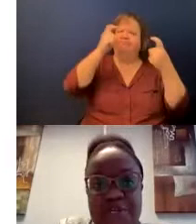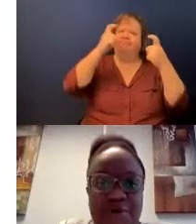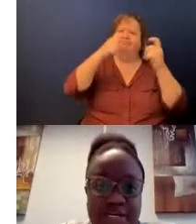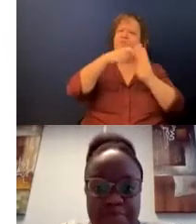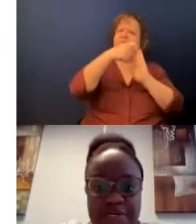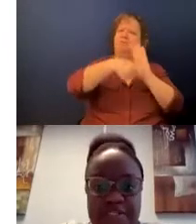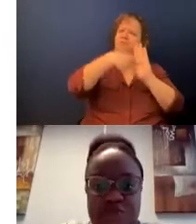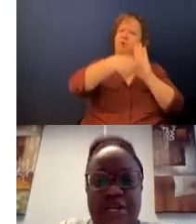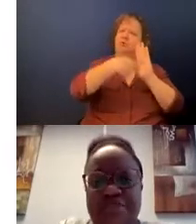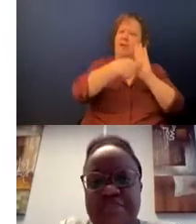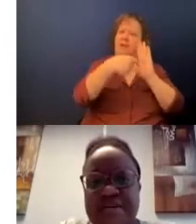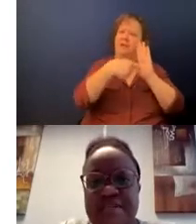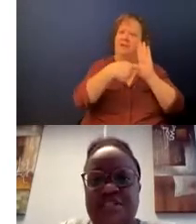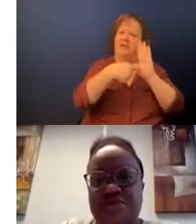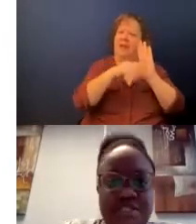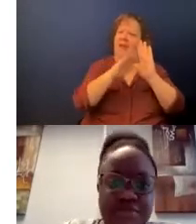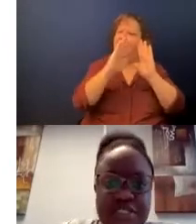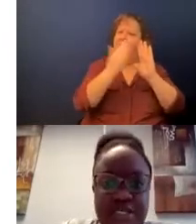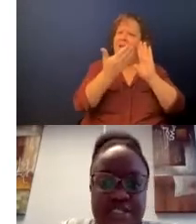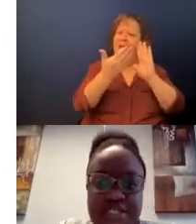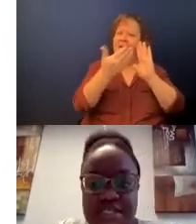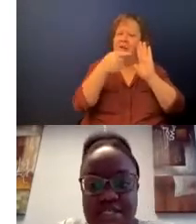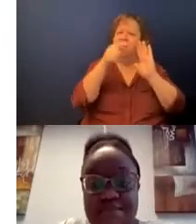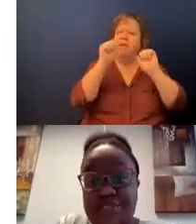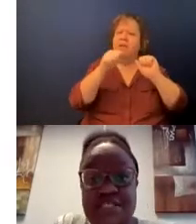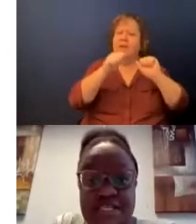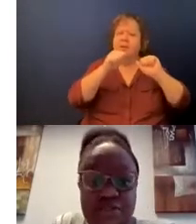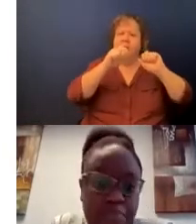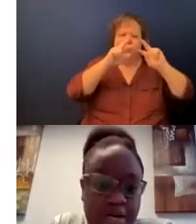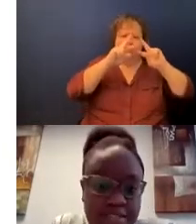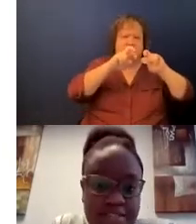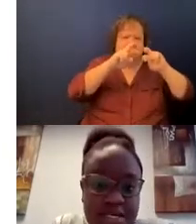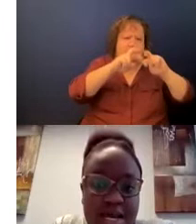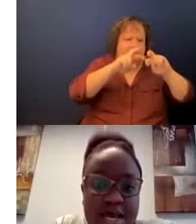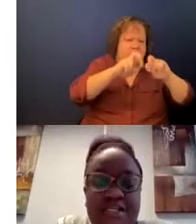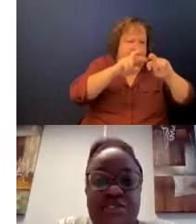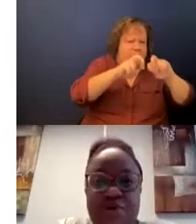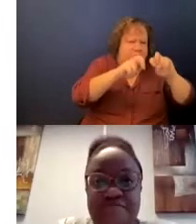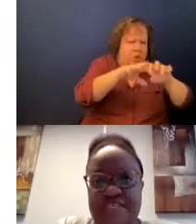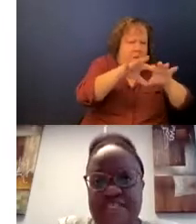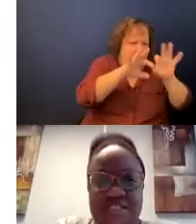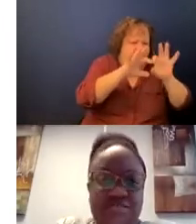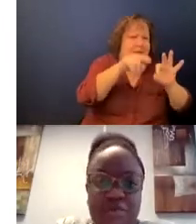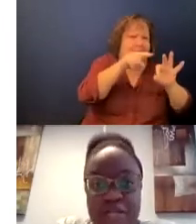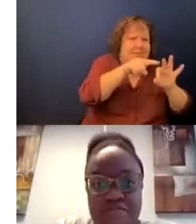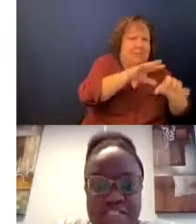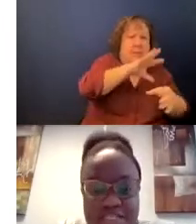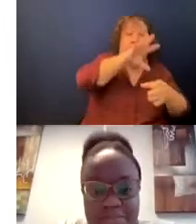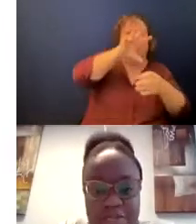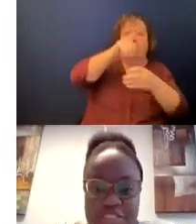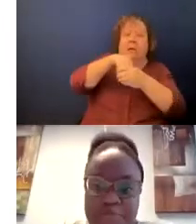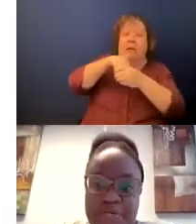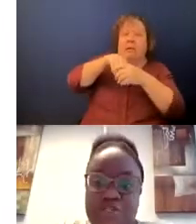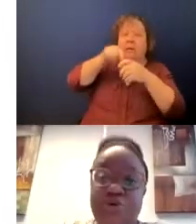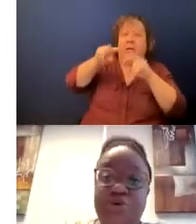has been your experience. Why do you think that research doesn't translate into practice? And so if this hasn't